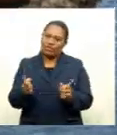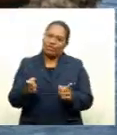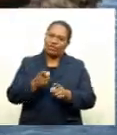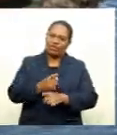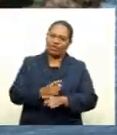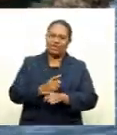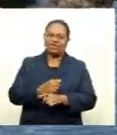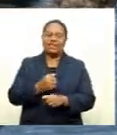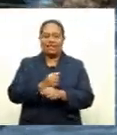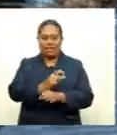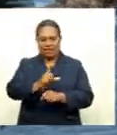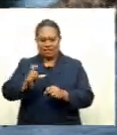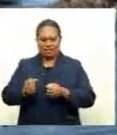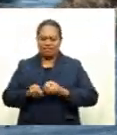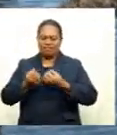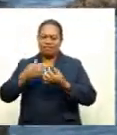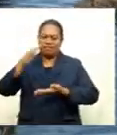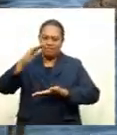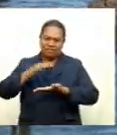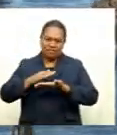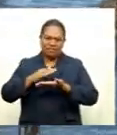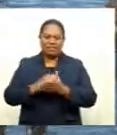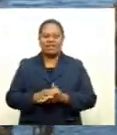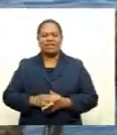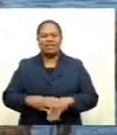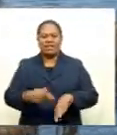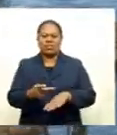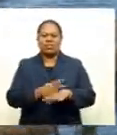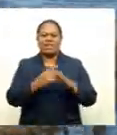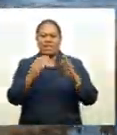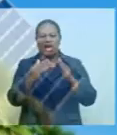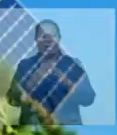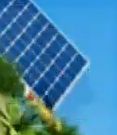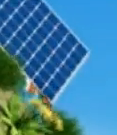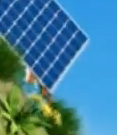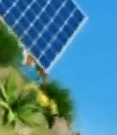and the company is committed to reducing greenhouse gas emissions.